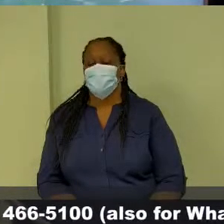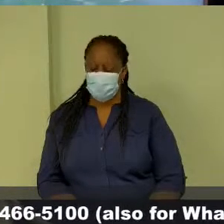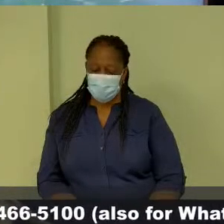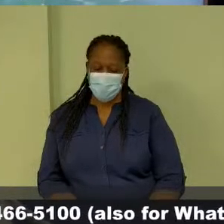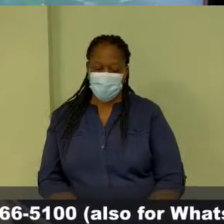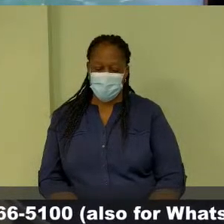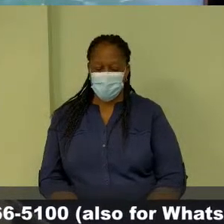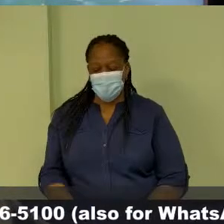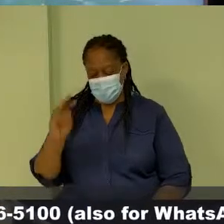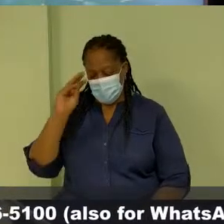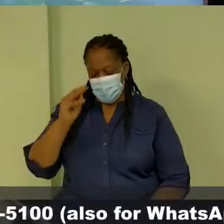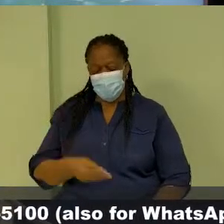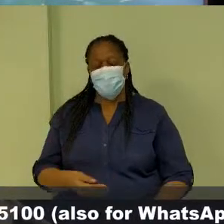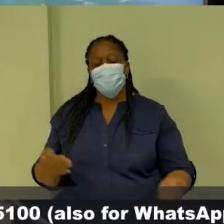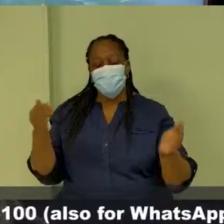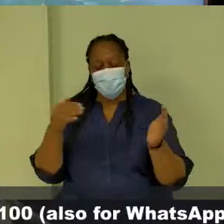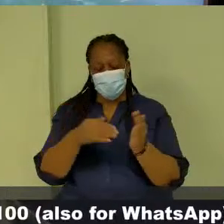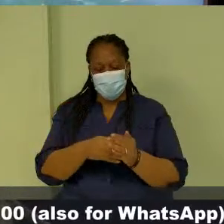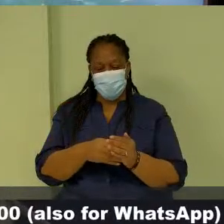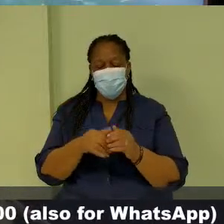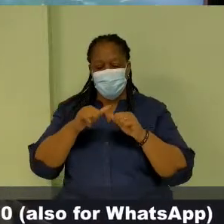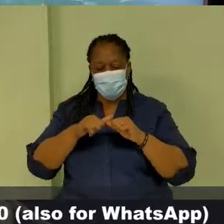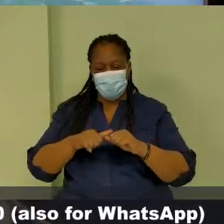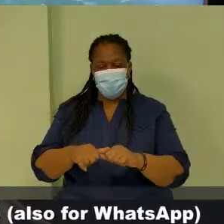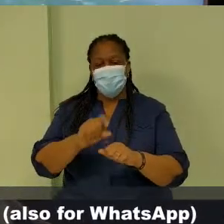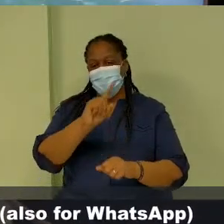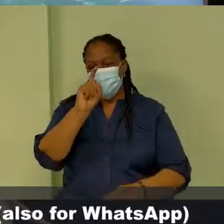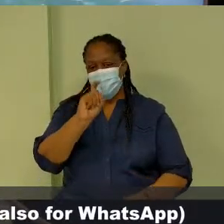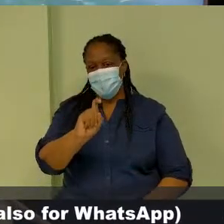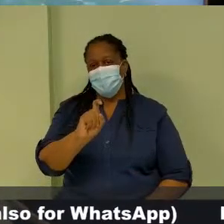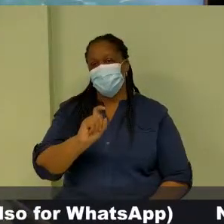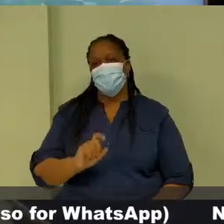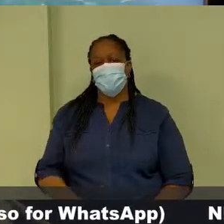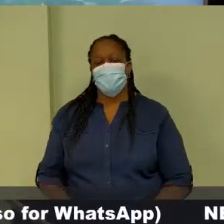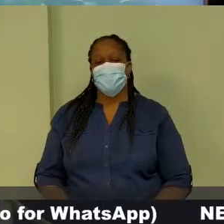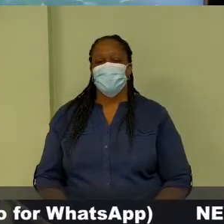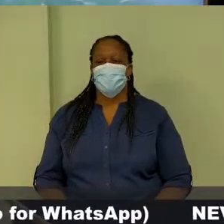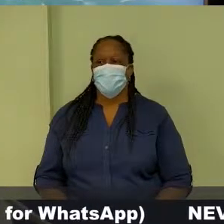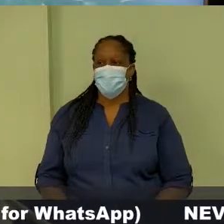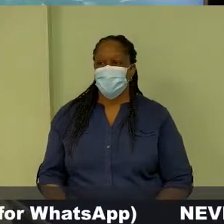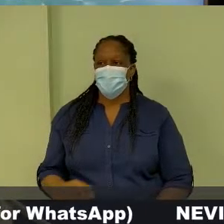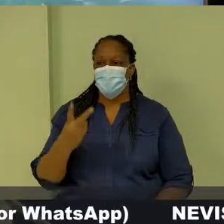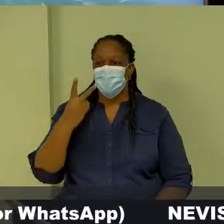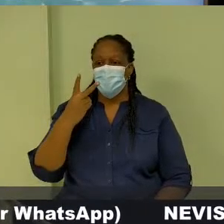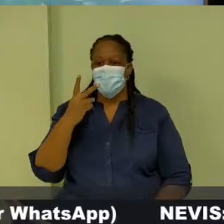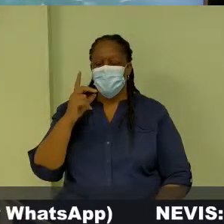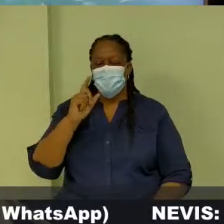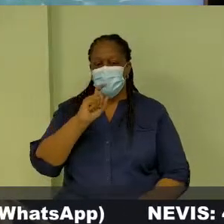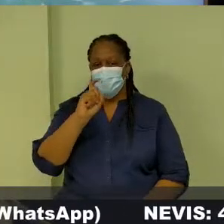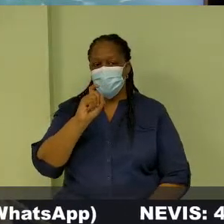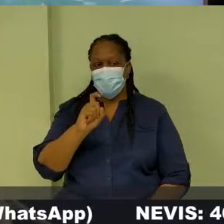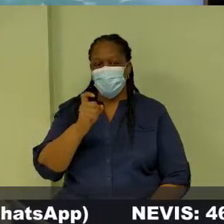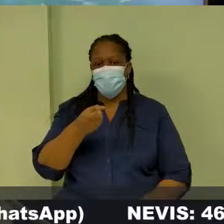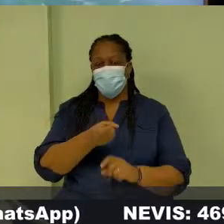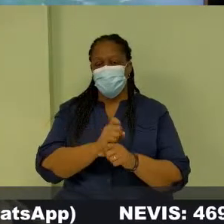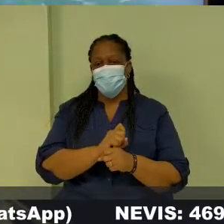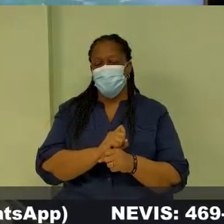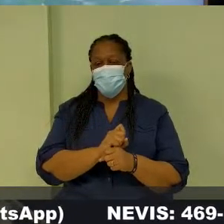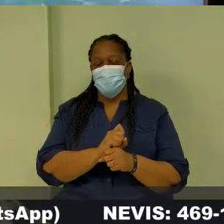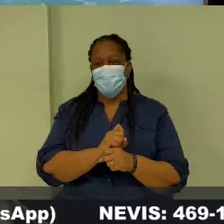Okay, welcome back. We continue with our questions. These 2 questions are from Von